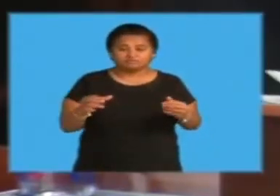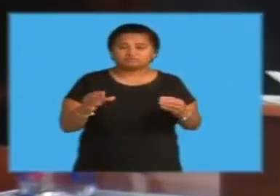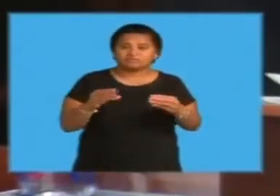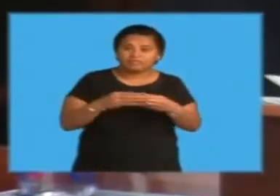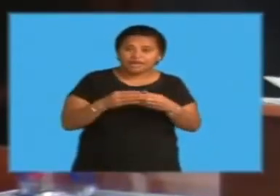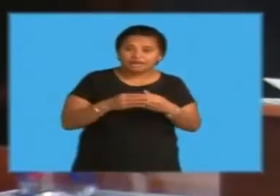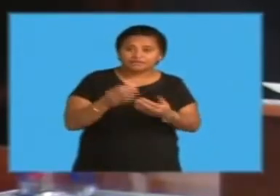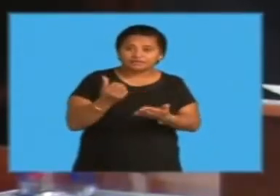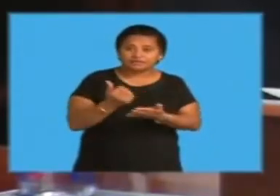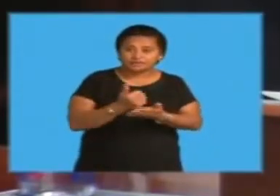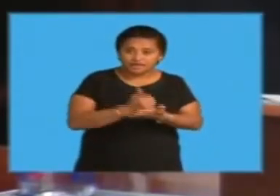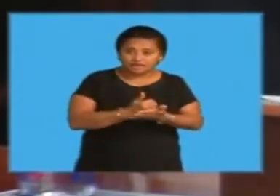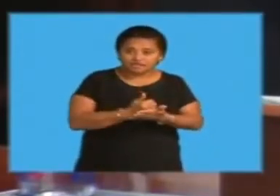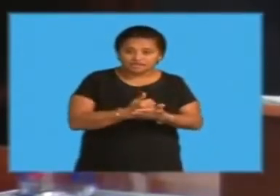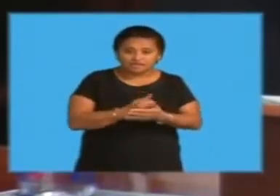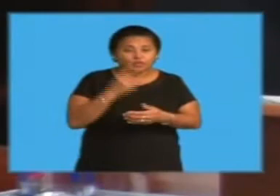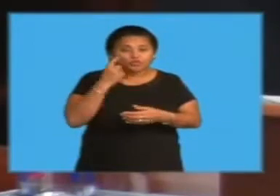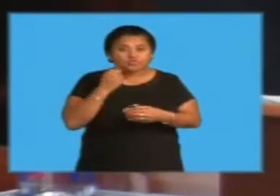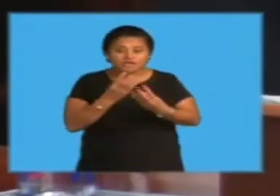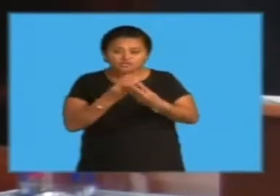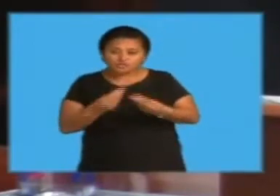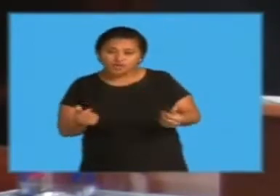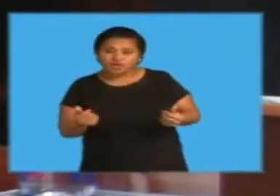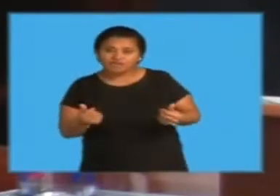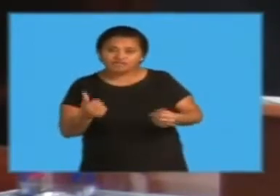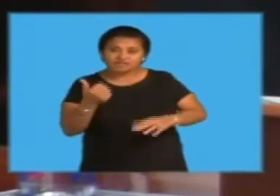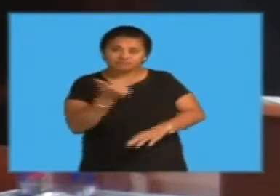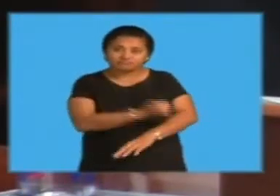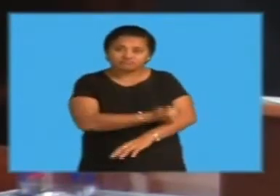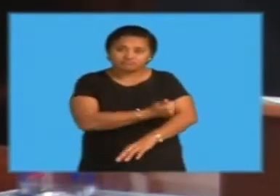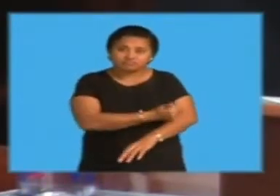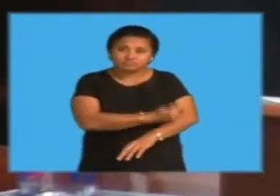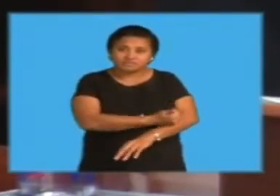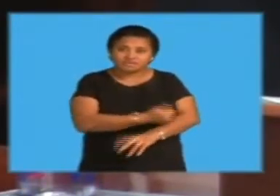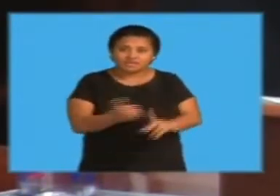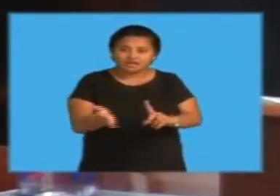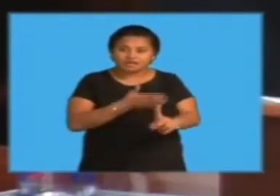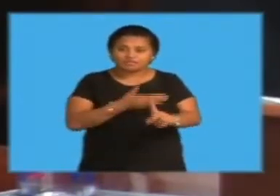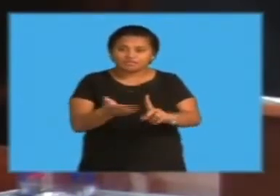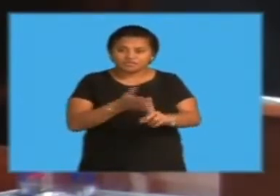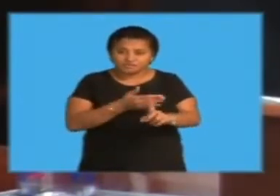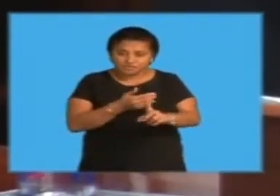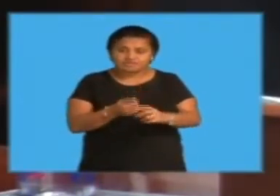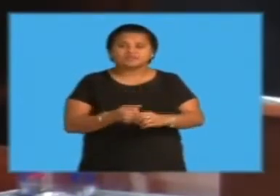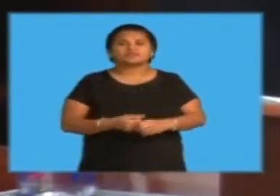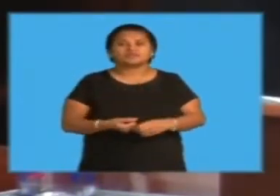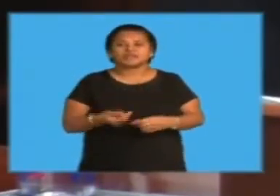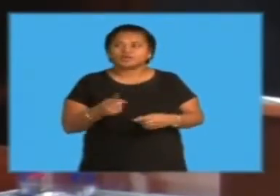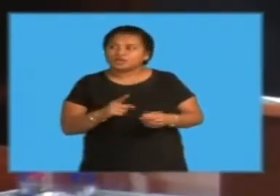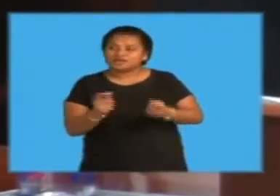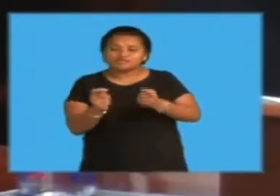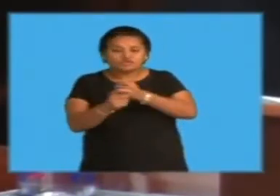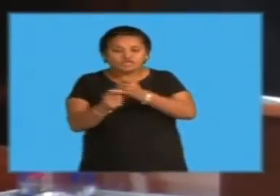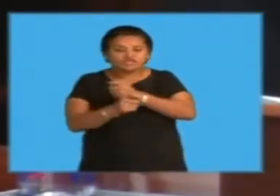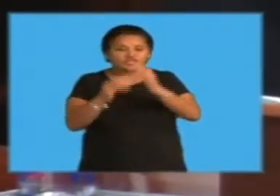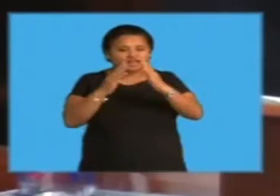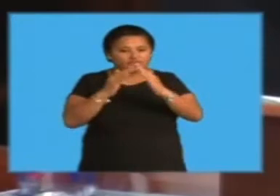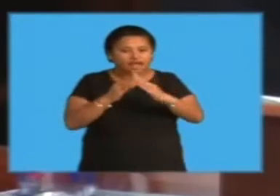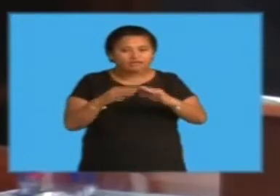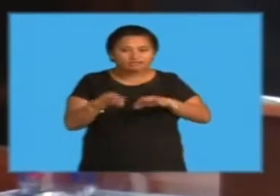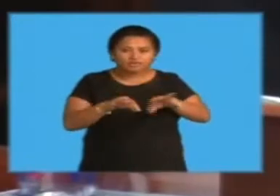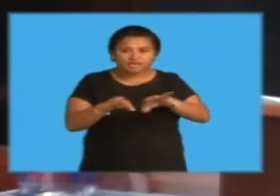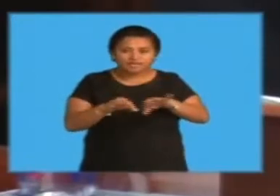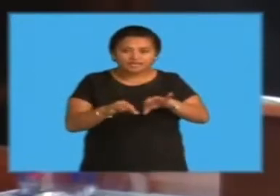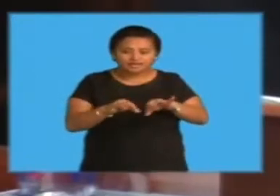with substance abuse and anti-doping, and we will have legislation to reform town planning, land tenancy,